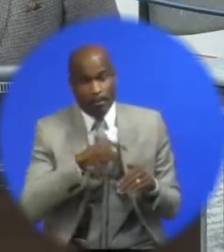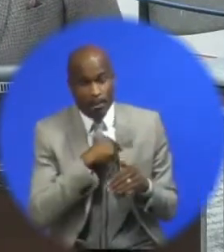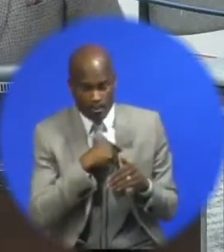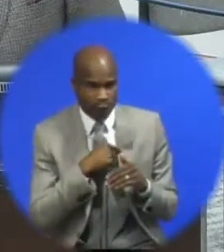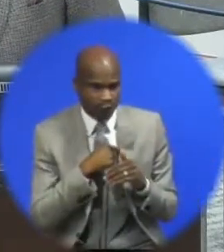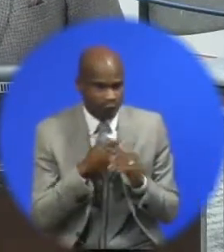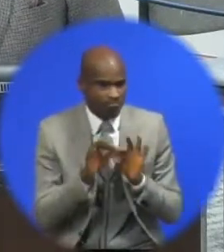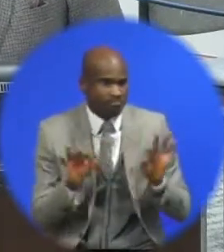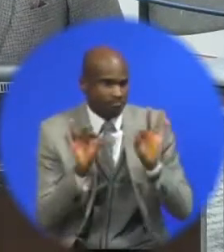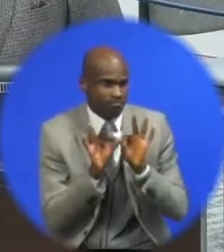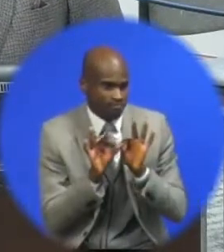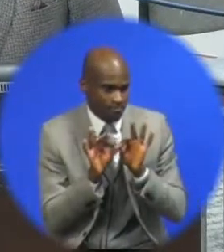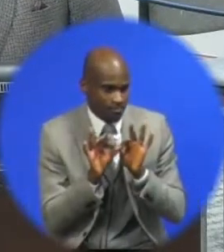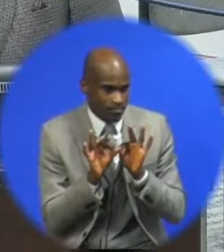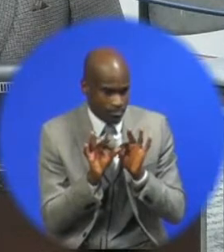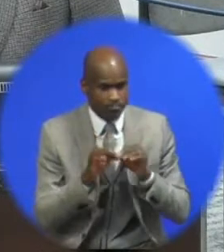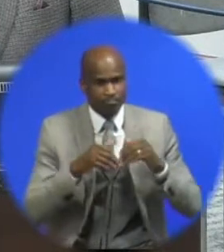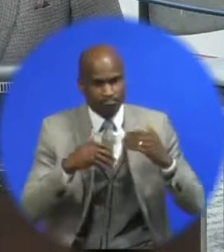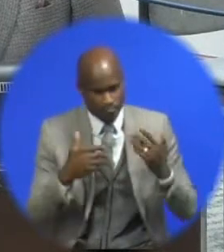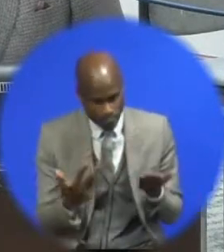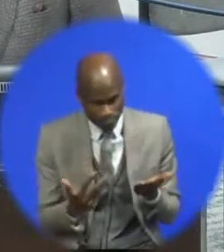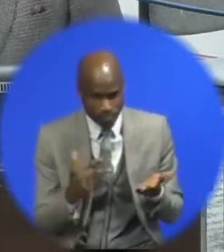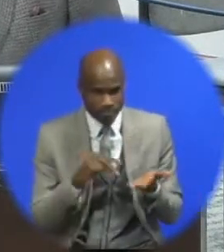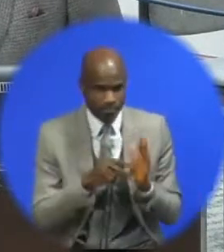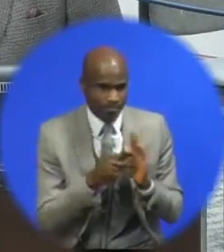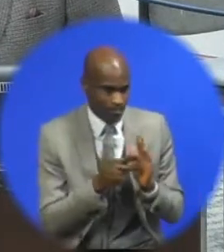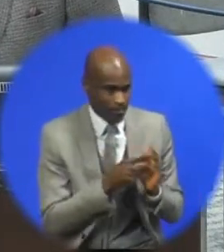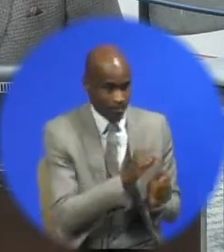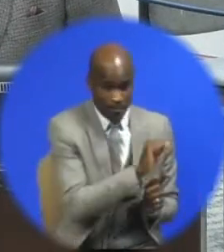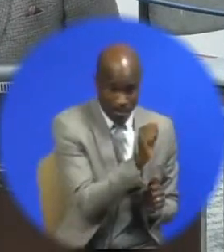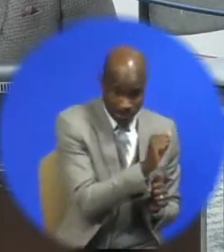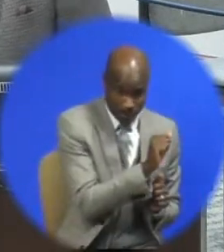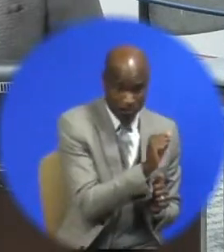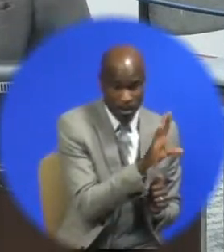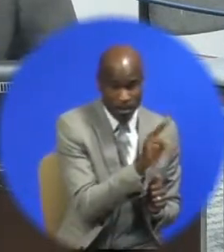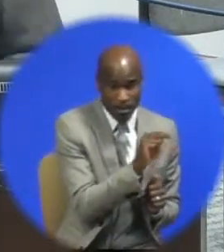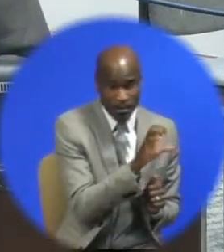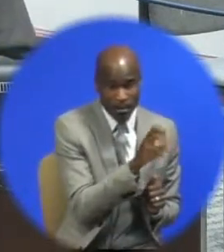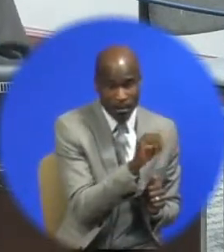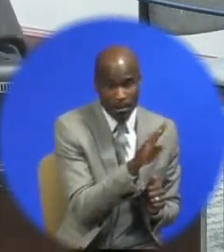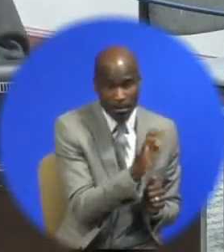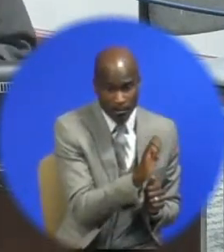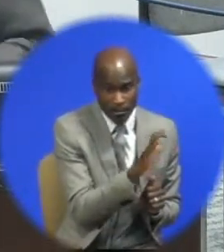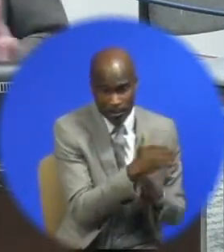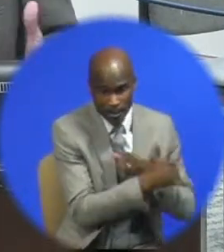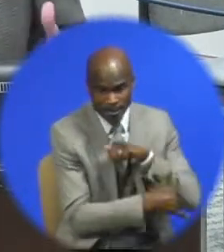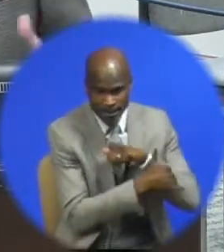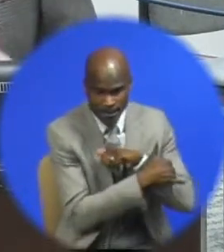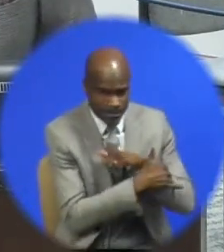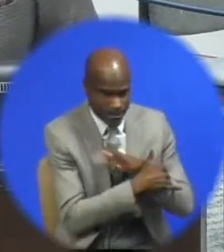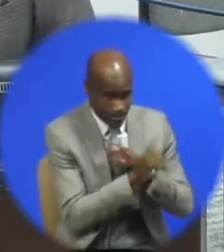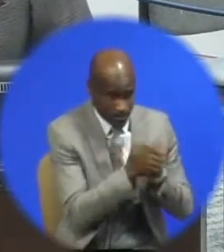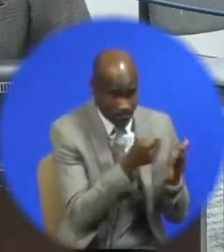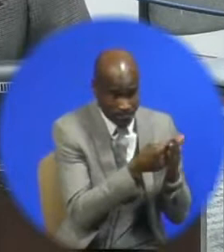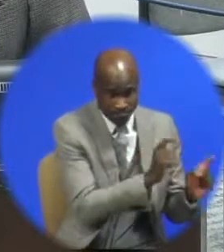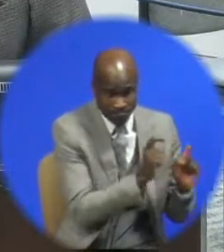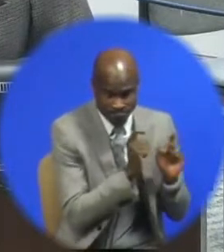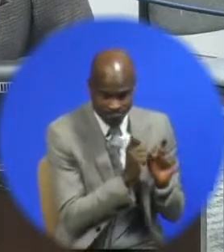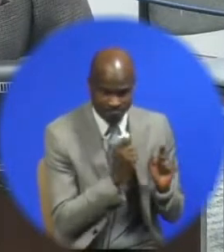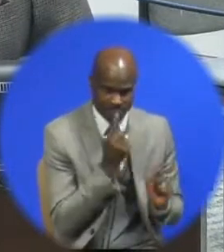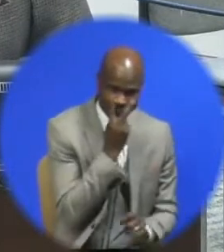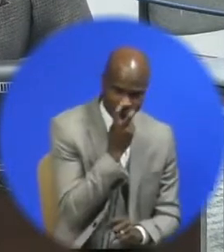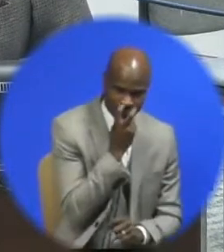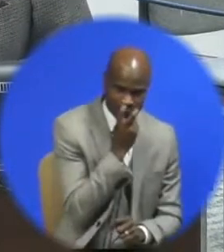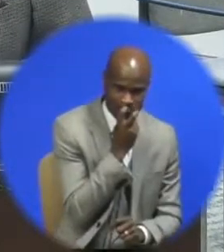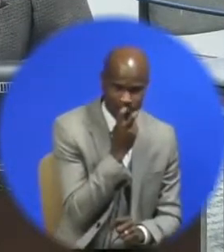standpoint. So we're not going to be able to get the money from Asheville and Buncombe, which would have been about half